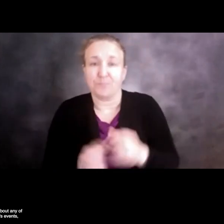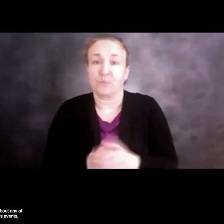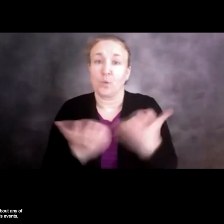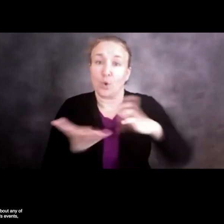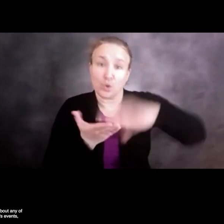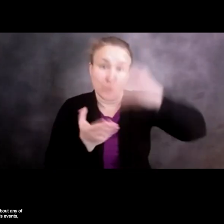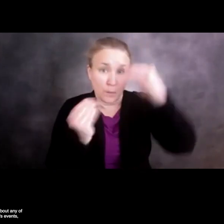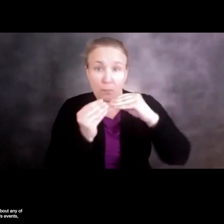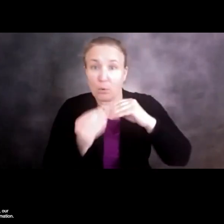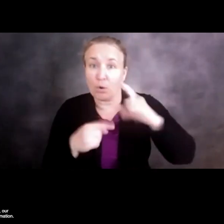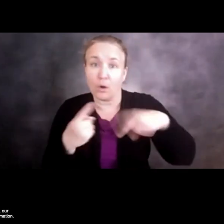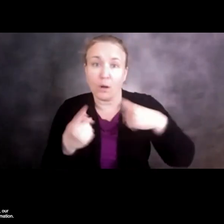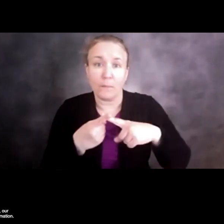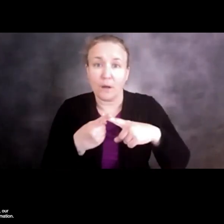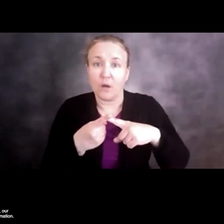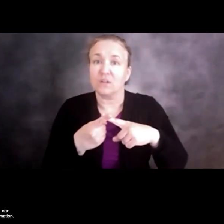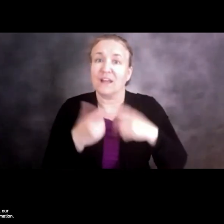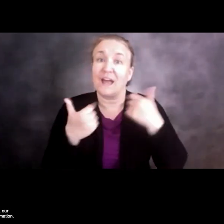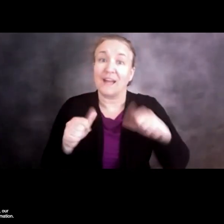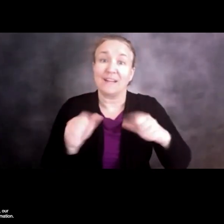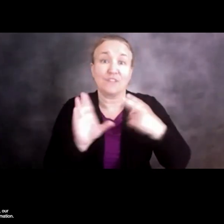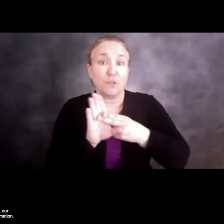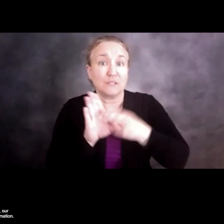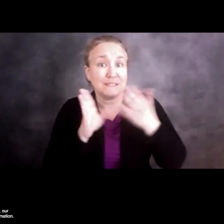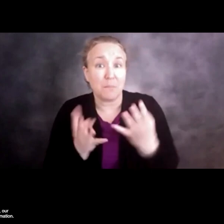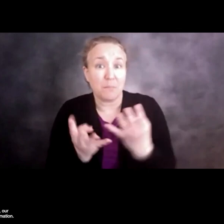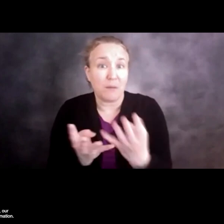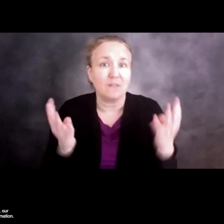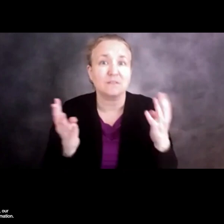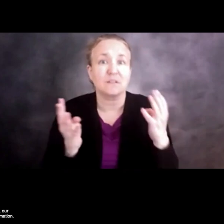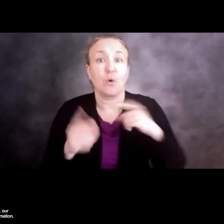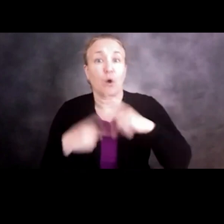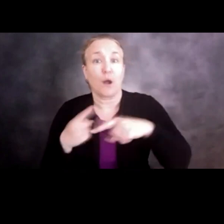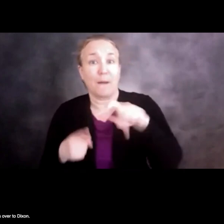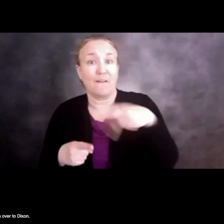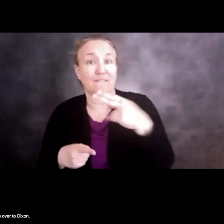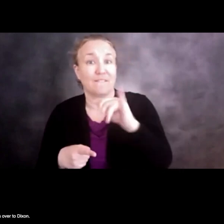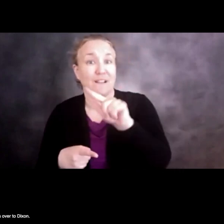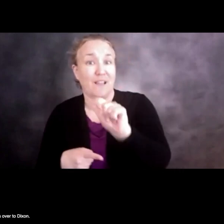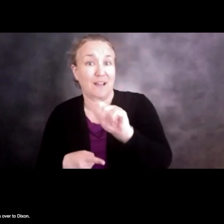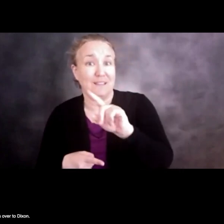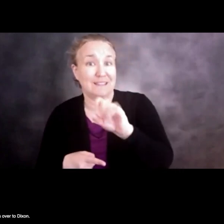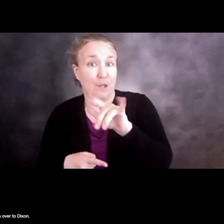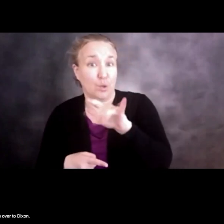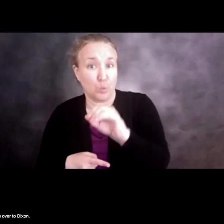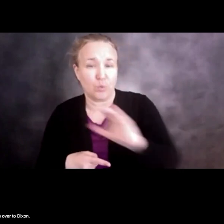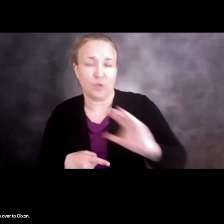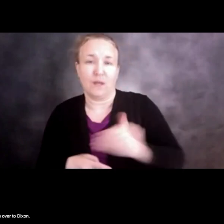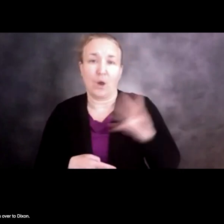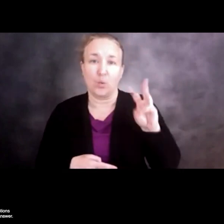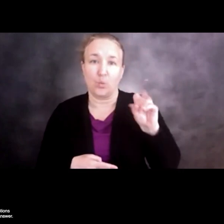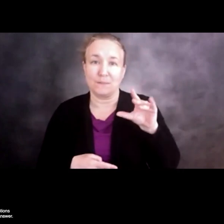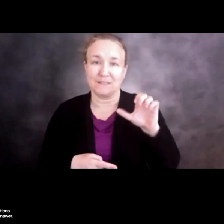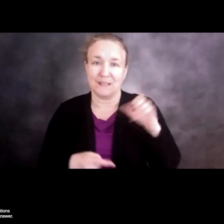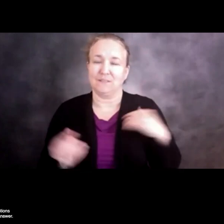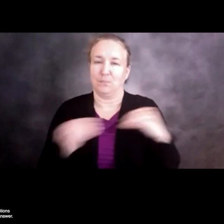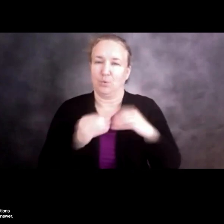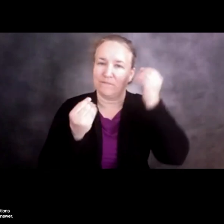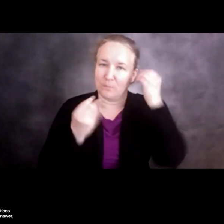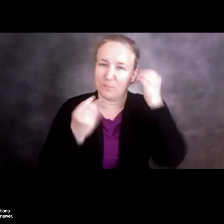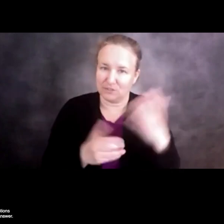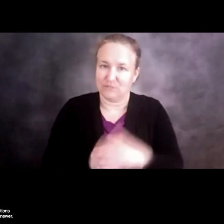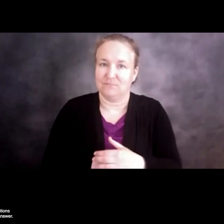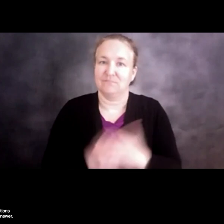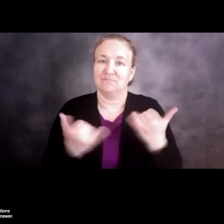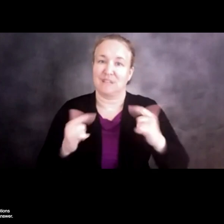more about any of the participants in tonight's events or about Philadanco, our website has more information. But now I'm going to turn things over